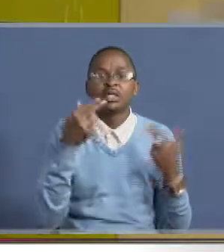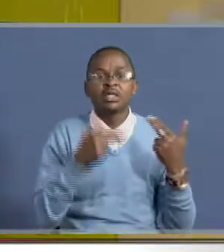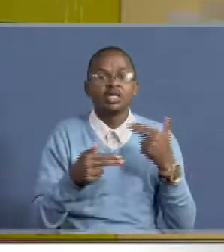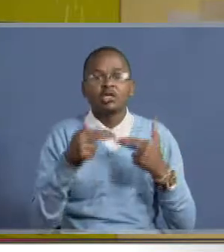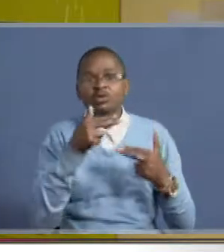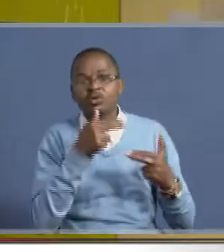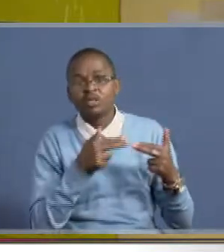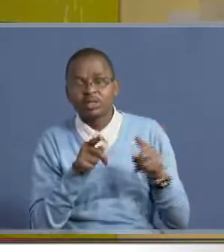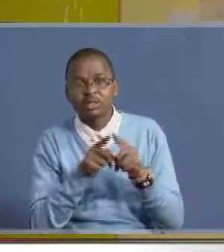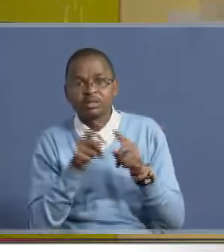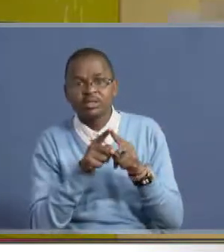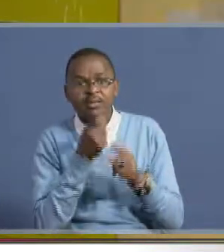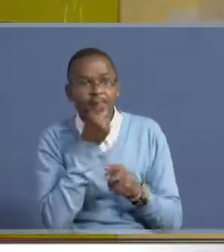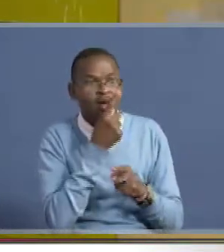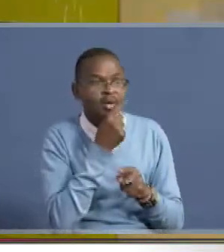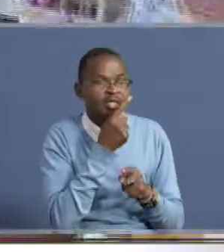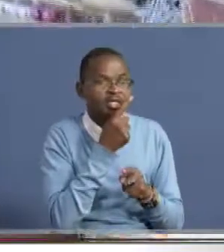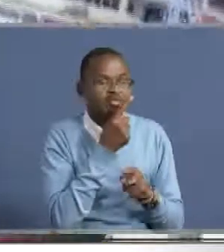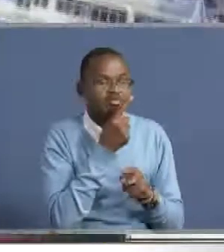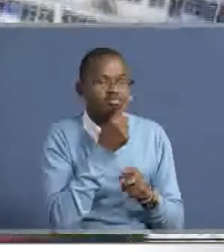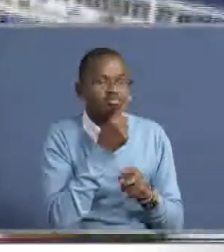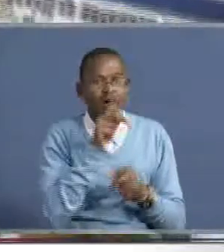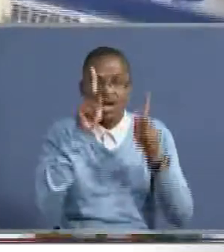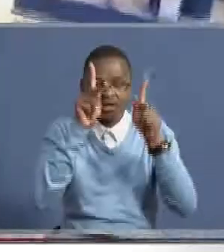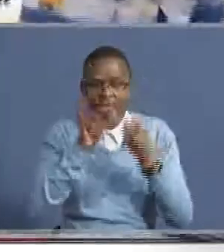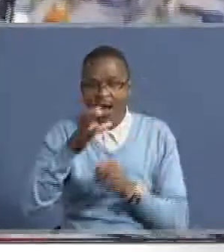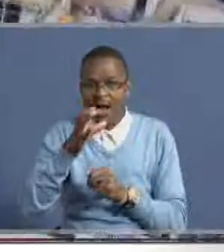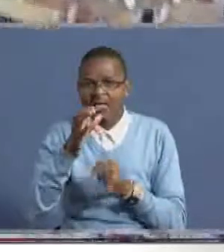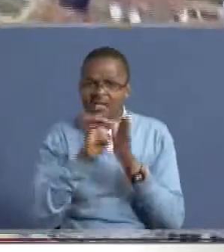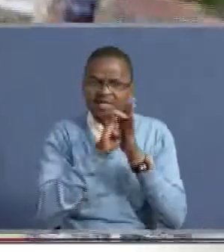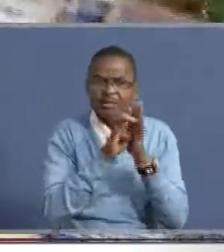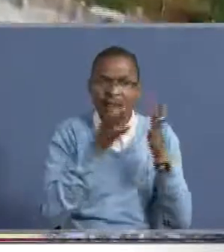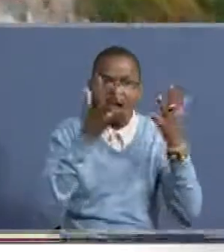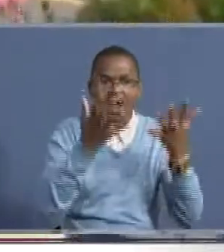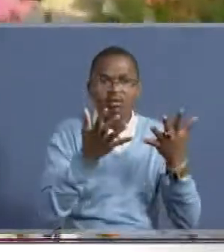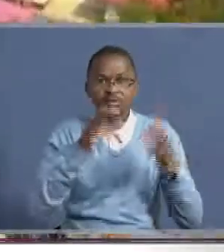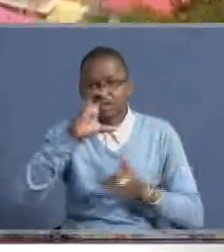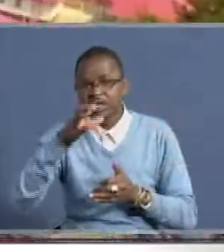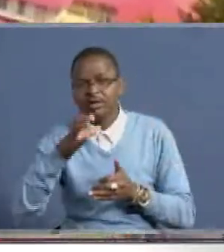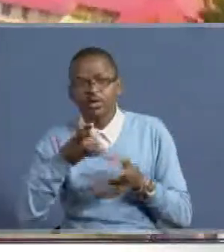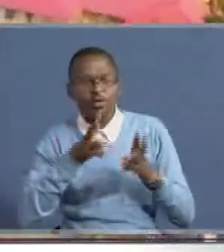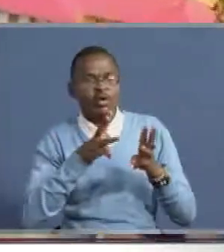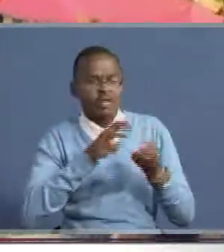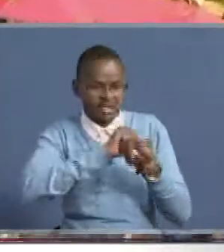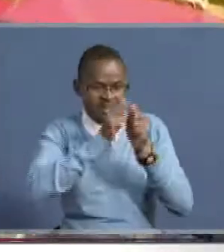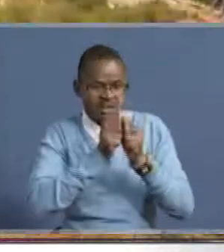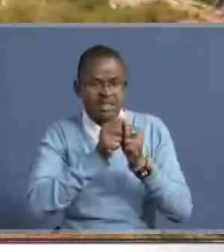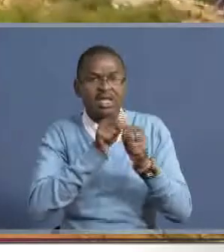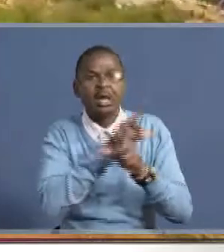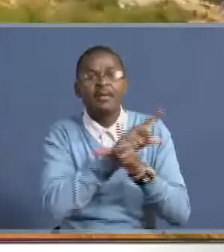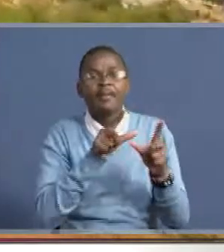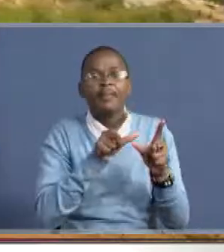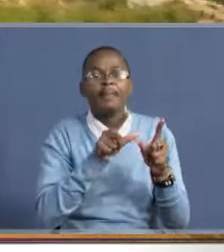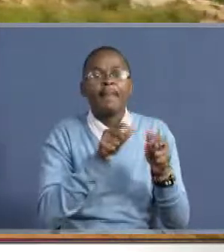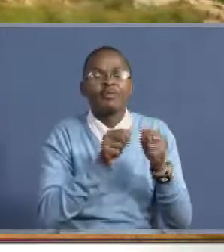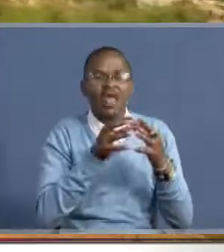then of course medication prescription. Kisumu County is just an example of how counties have found ways of remedying the language barrier,